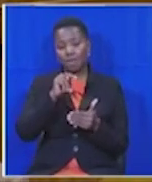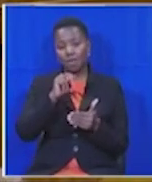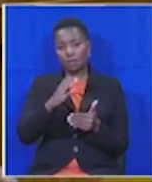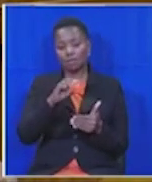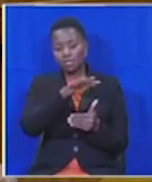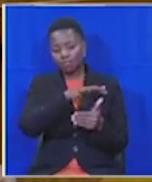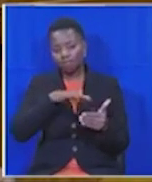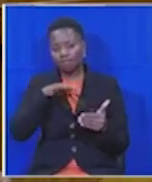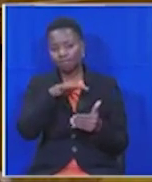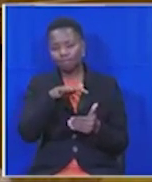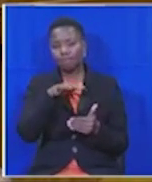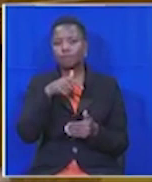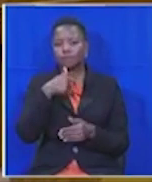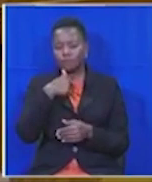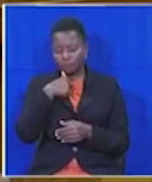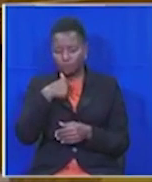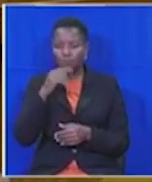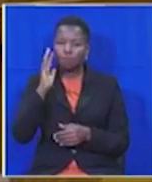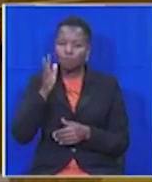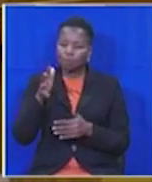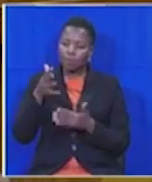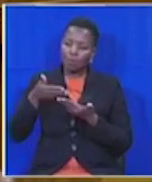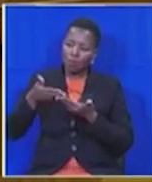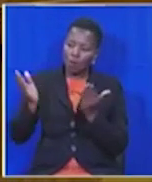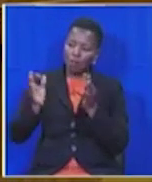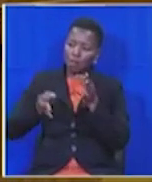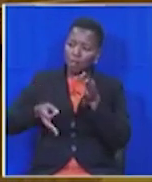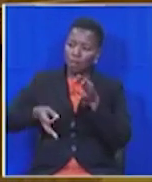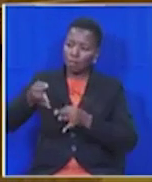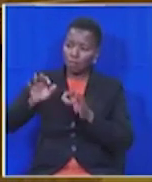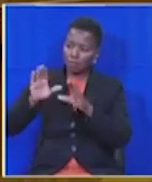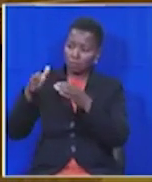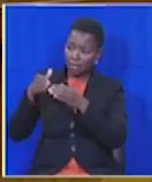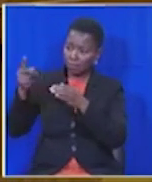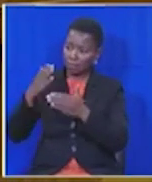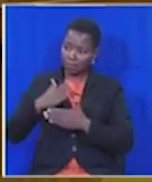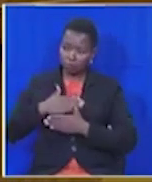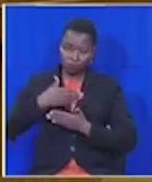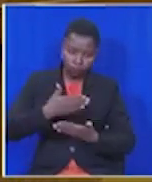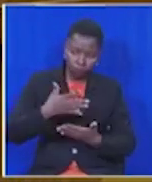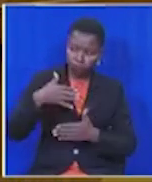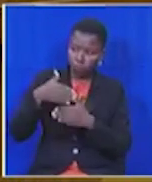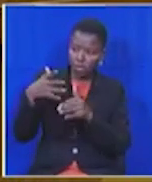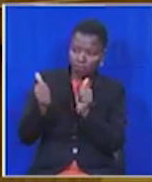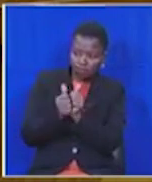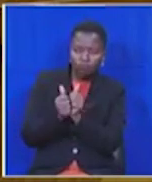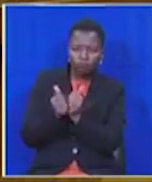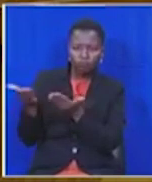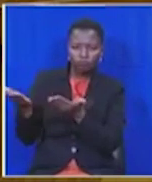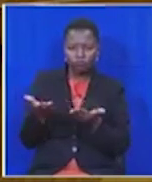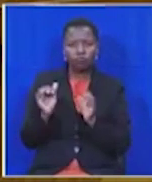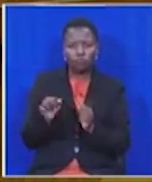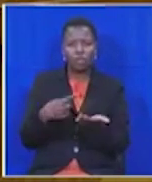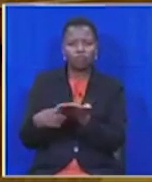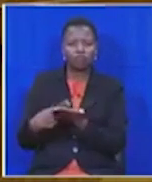will continue to engage with all parties that will be interested to work with us on these rules,